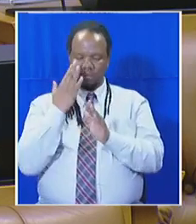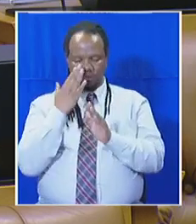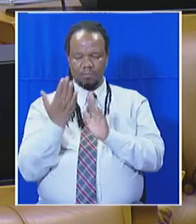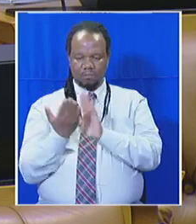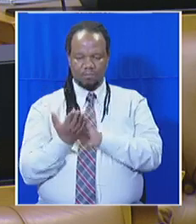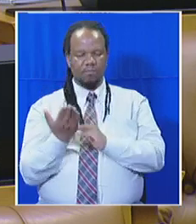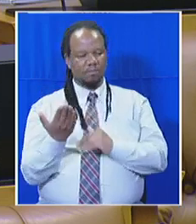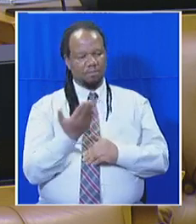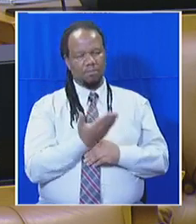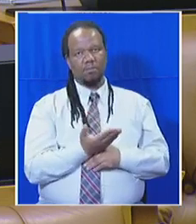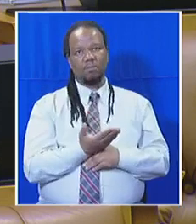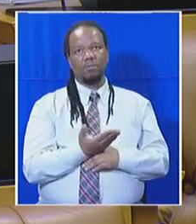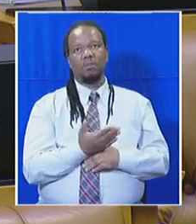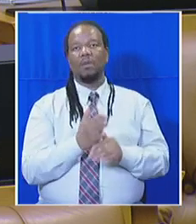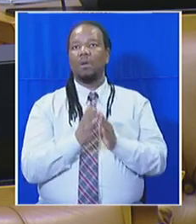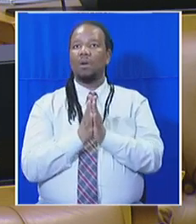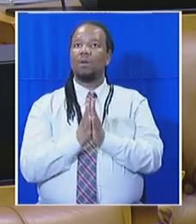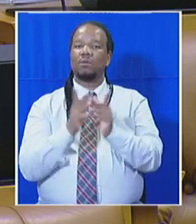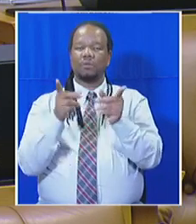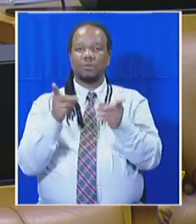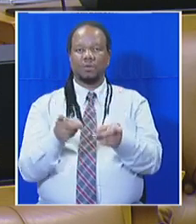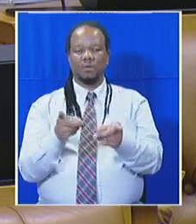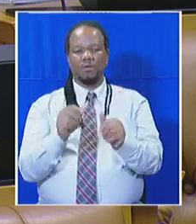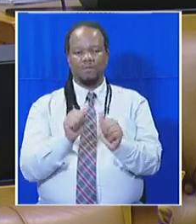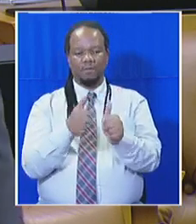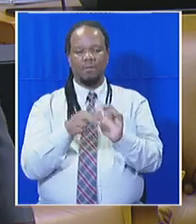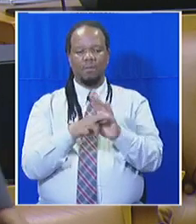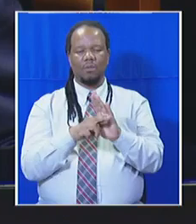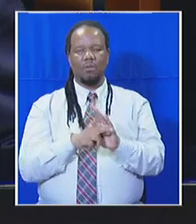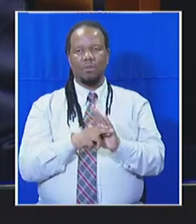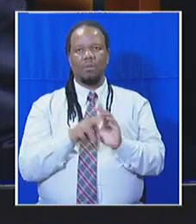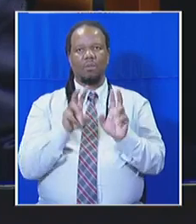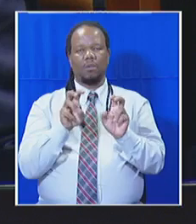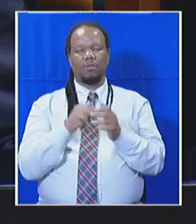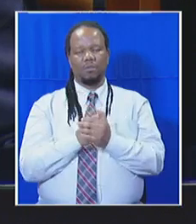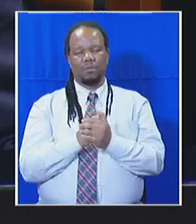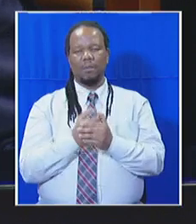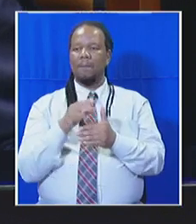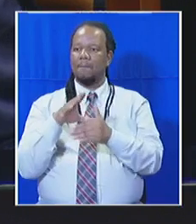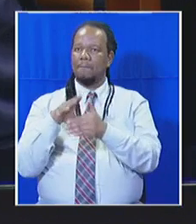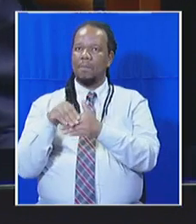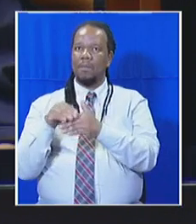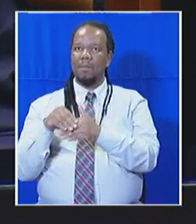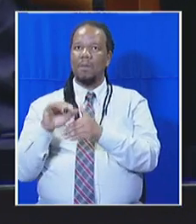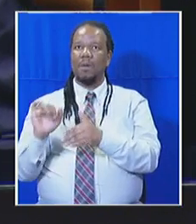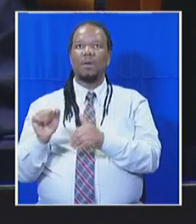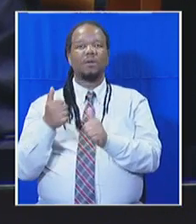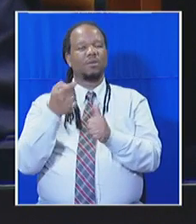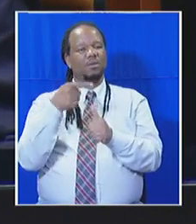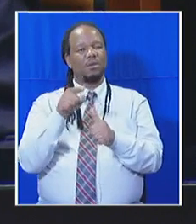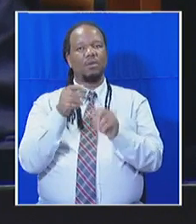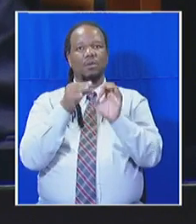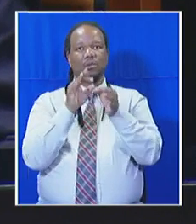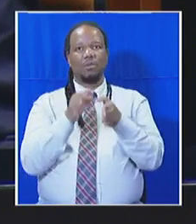And therefore, I ask the Honourable Deputy Speaker to rule on this matter. Honorable members, that's a correct interpretation of the